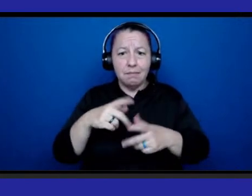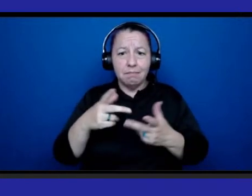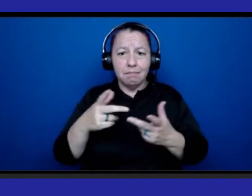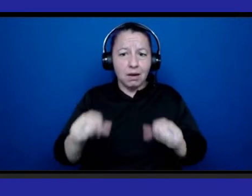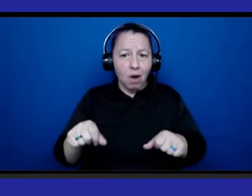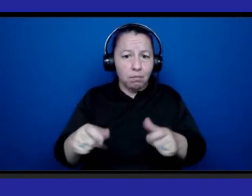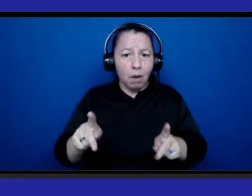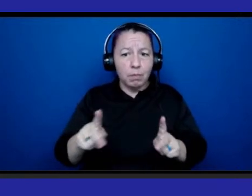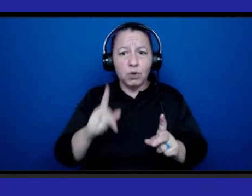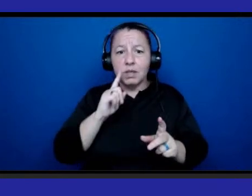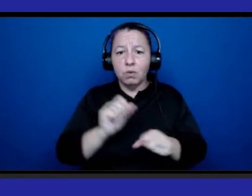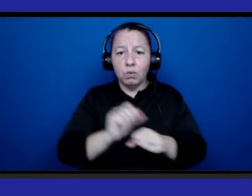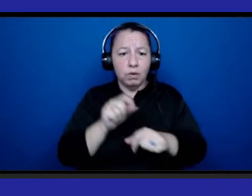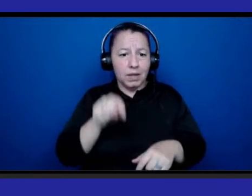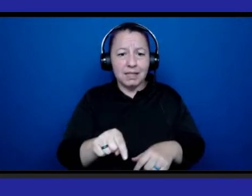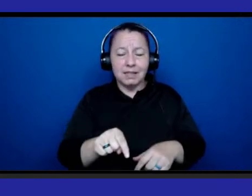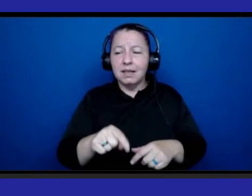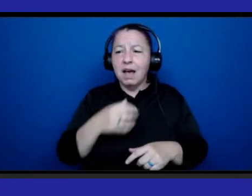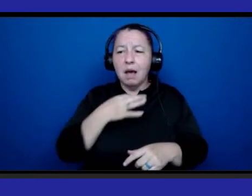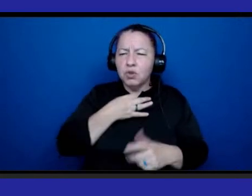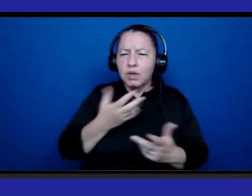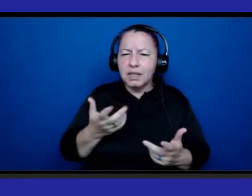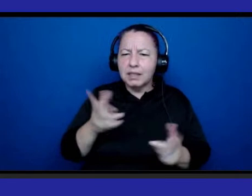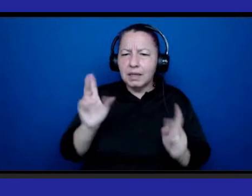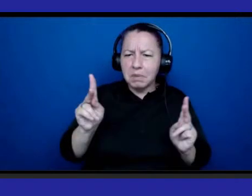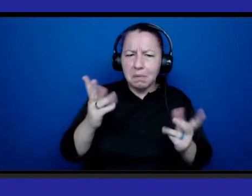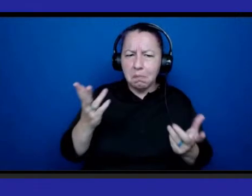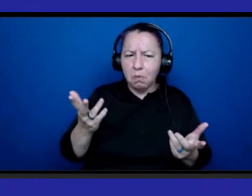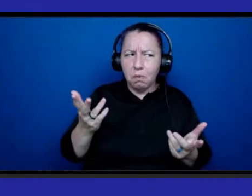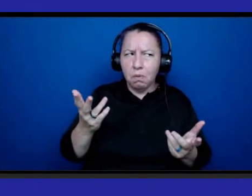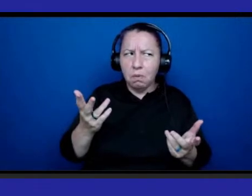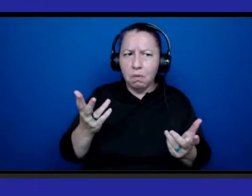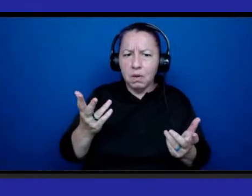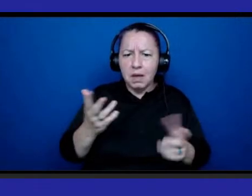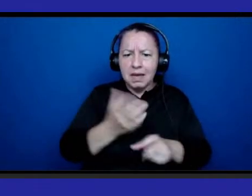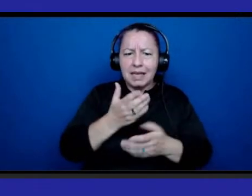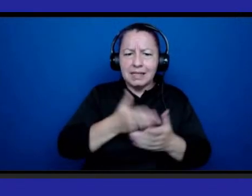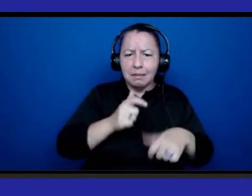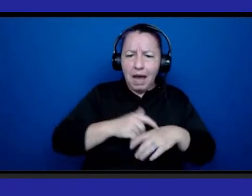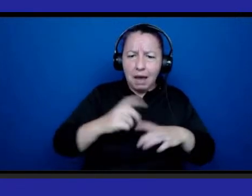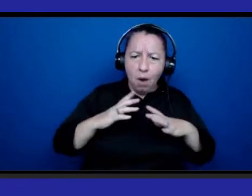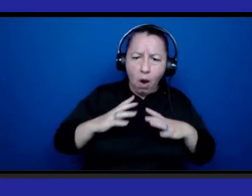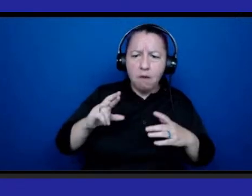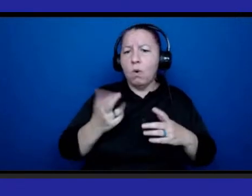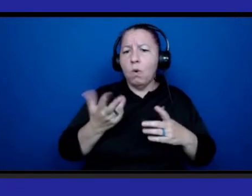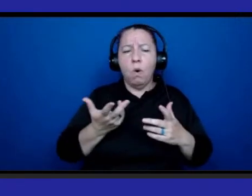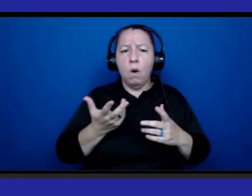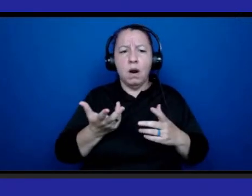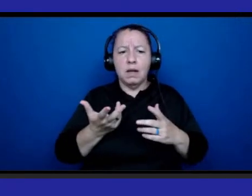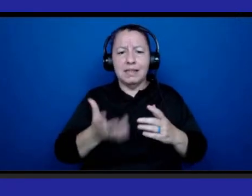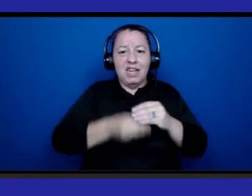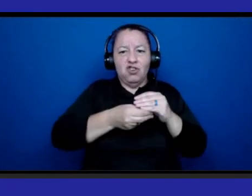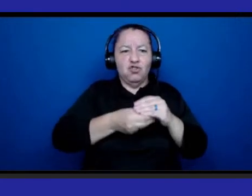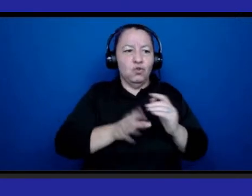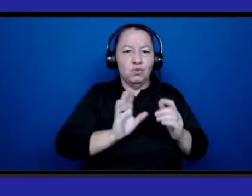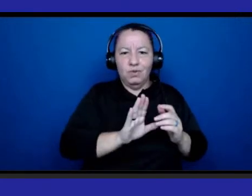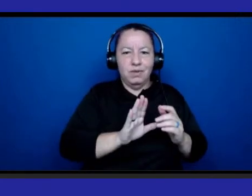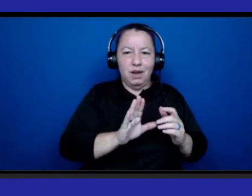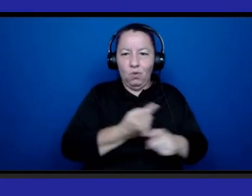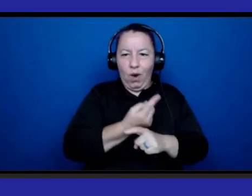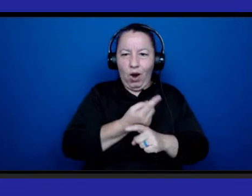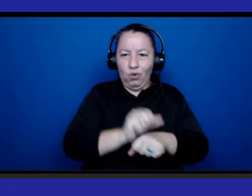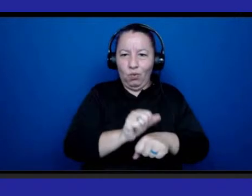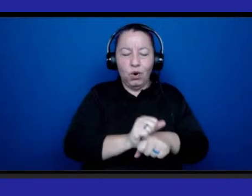volunteering. So I was just curious, like, do Right. people get relief of time, or is this on top of their normal They get work? released. It's a volunteer.